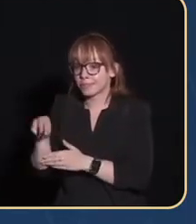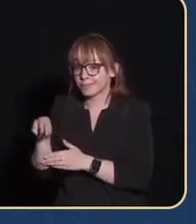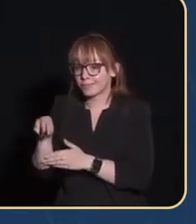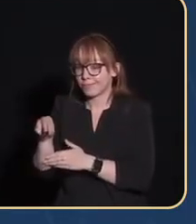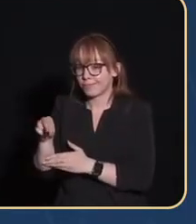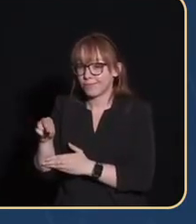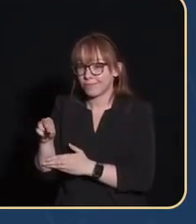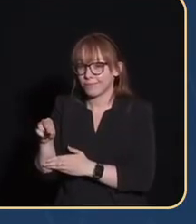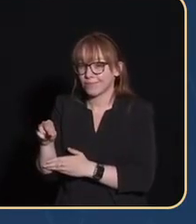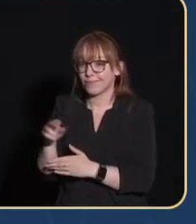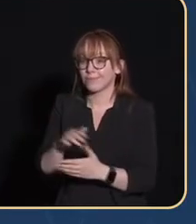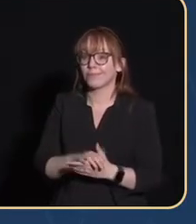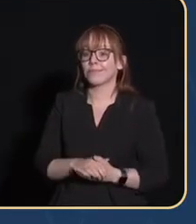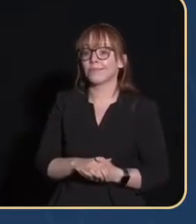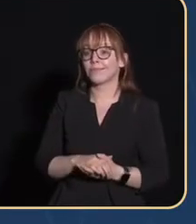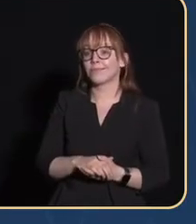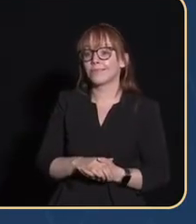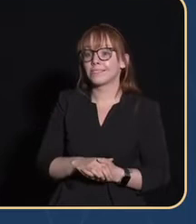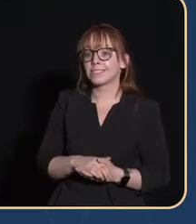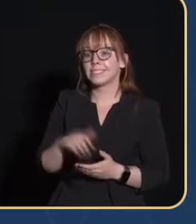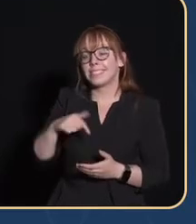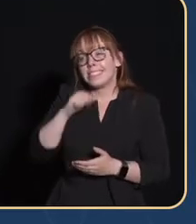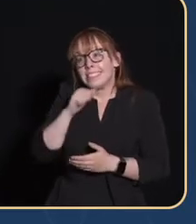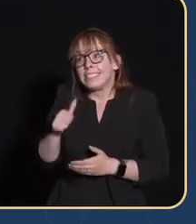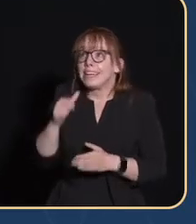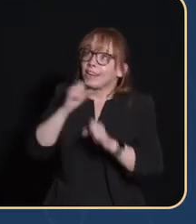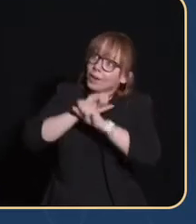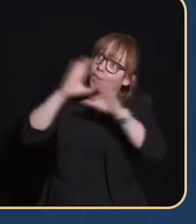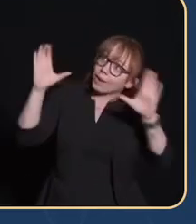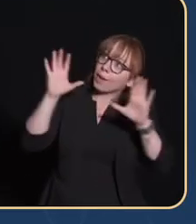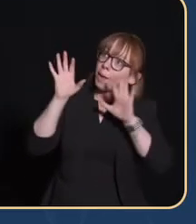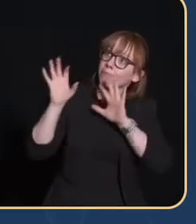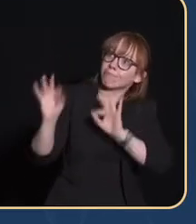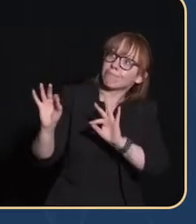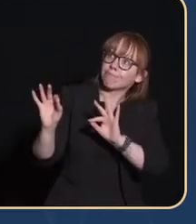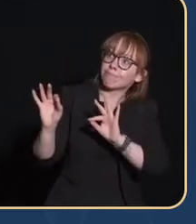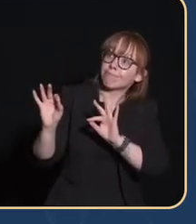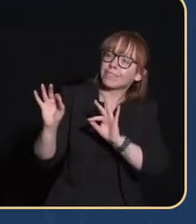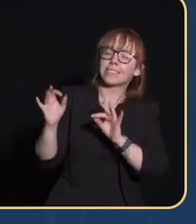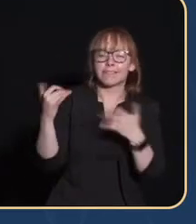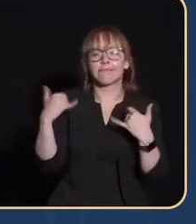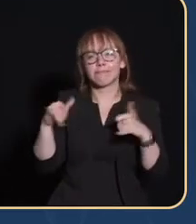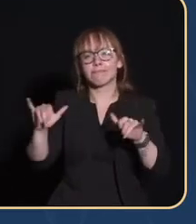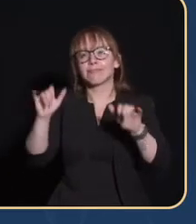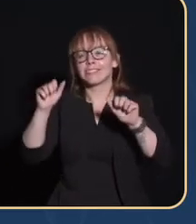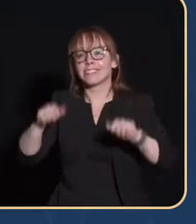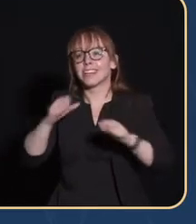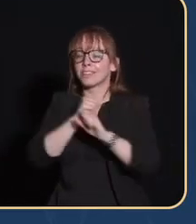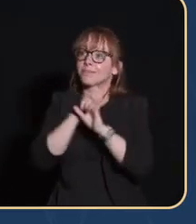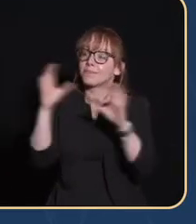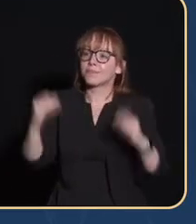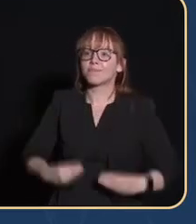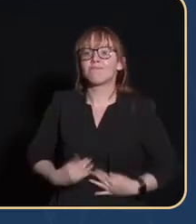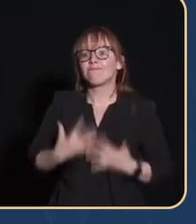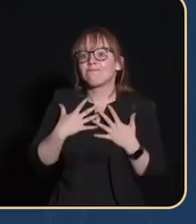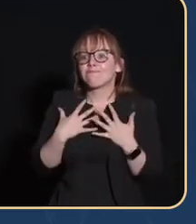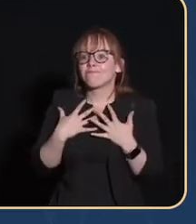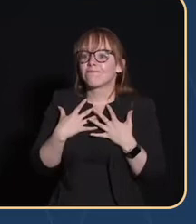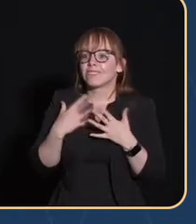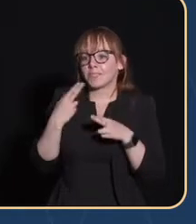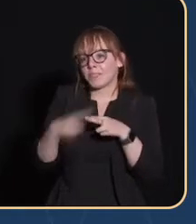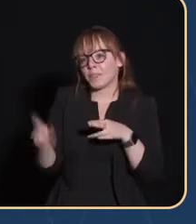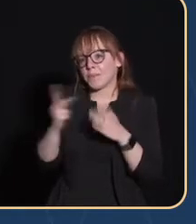2022. Although this is not how we envisioned this event originally, I think we will still be inspired tonight during this short